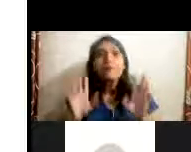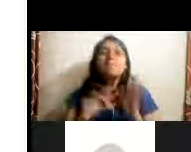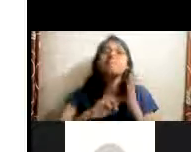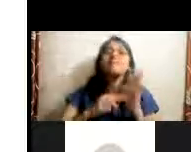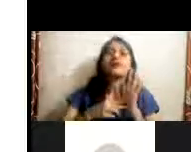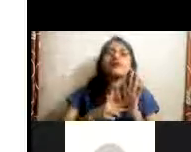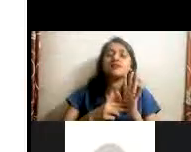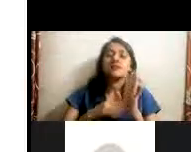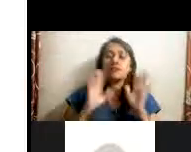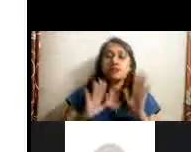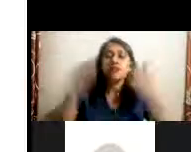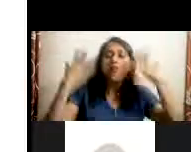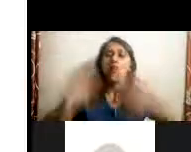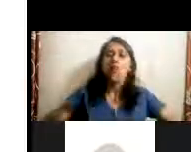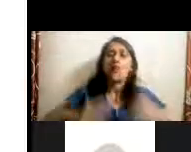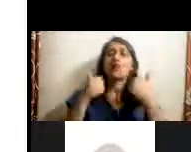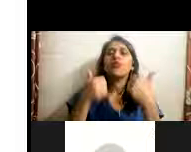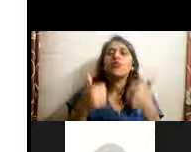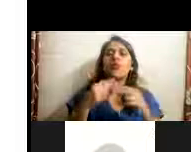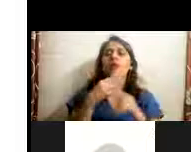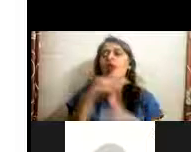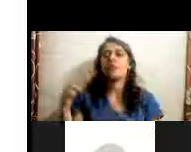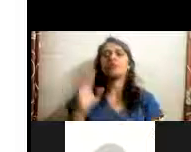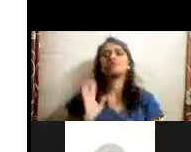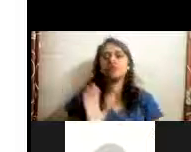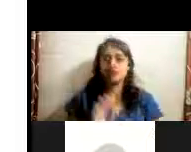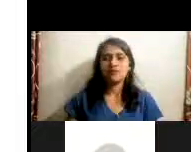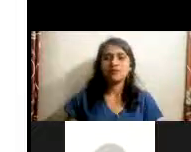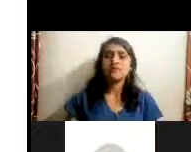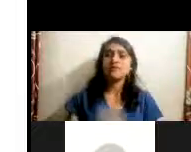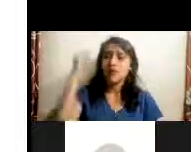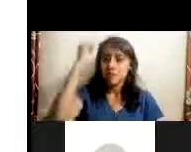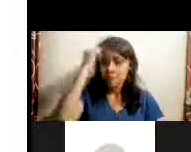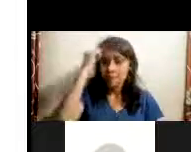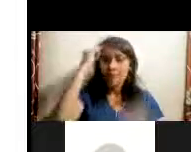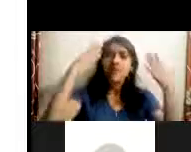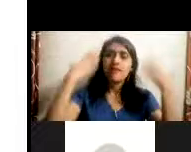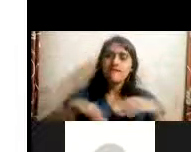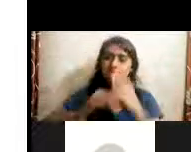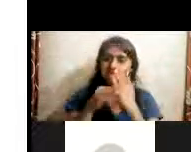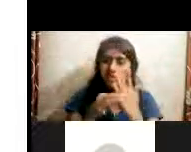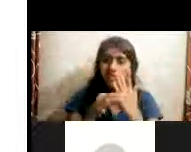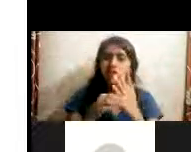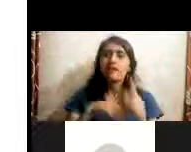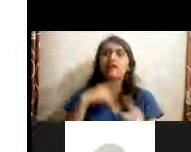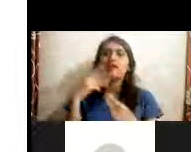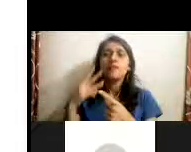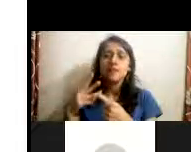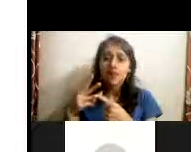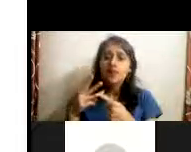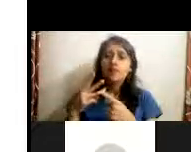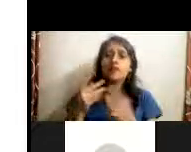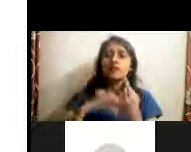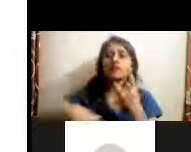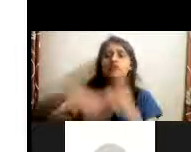the holistic well-being. So health is a state of complete physical, mental, and social well-being, and not merely the absence of disease or